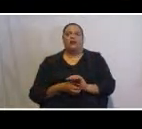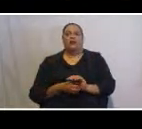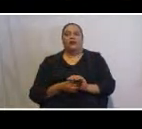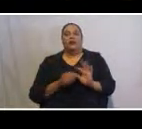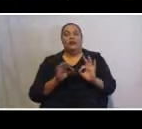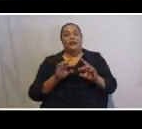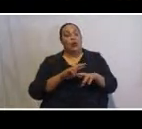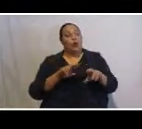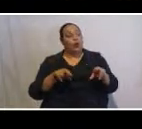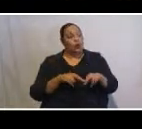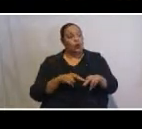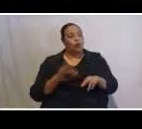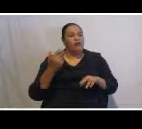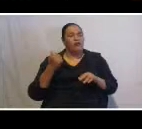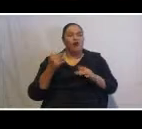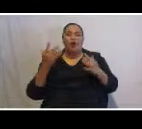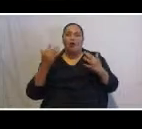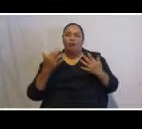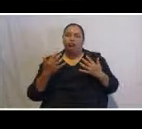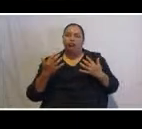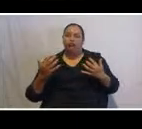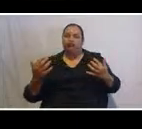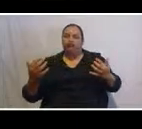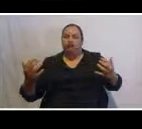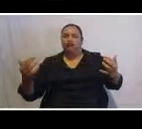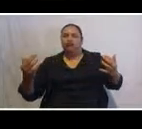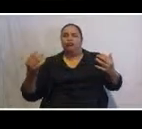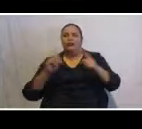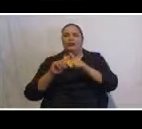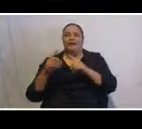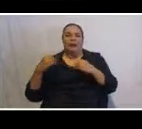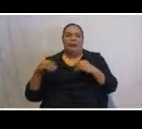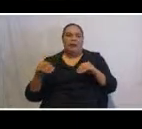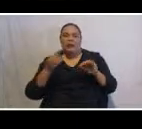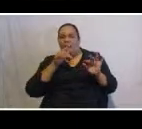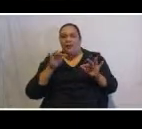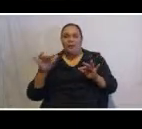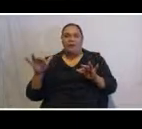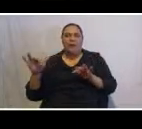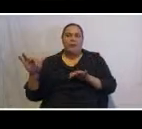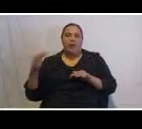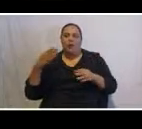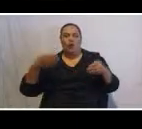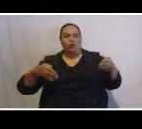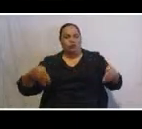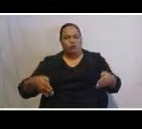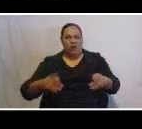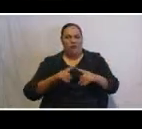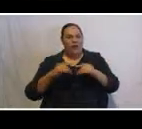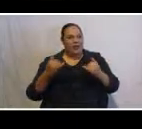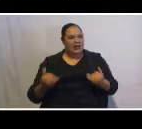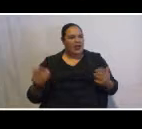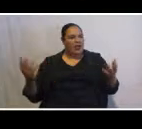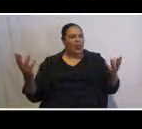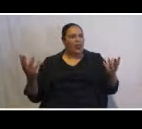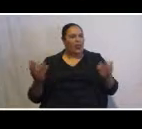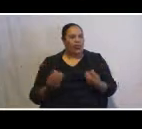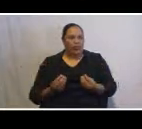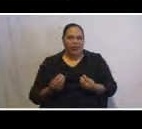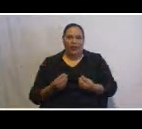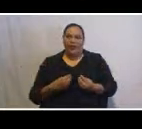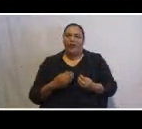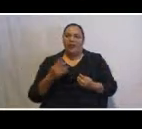This room used to be filled with industry people when you have public hearing. And look at today, I think more